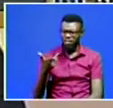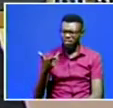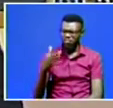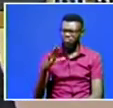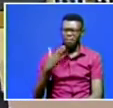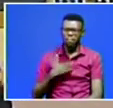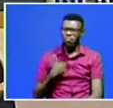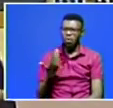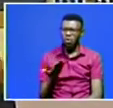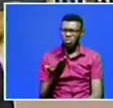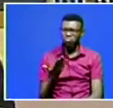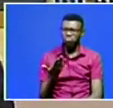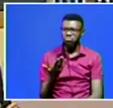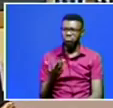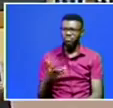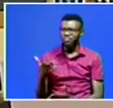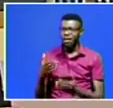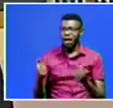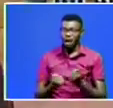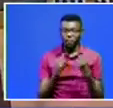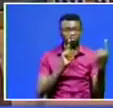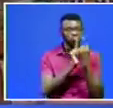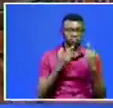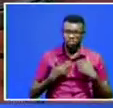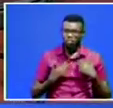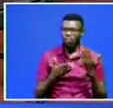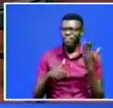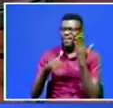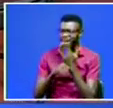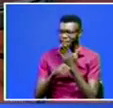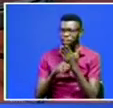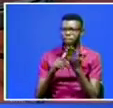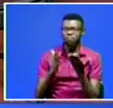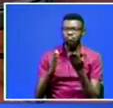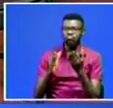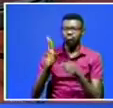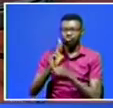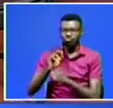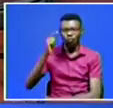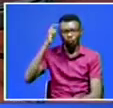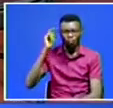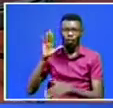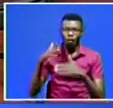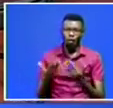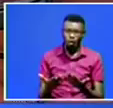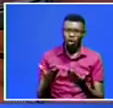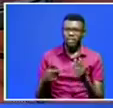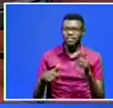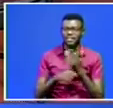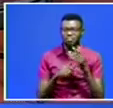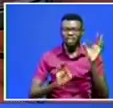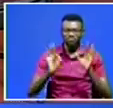How do guys relate to you? If you meet someone, do they call you by your actual names or by the stage name, the performance